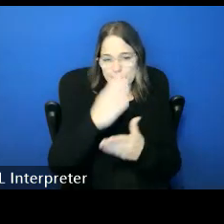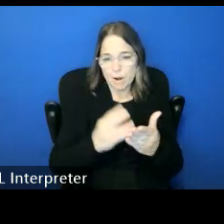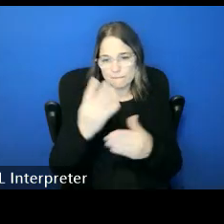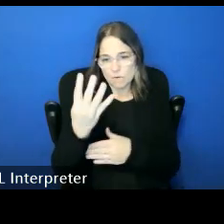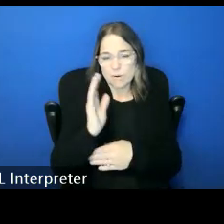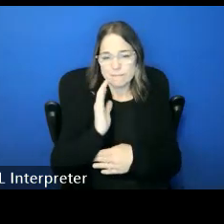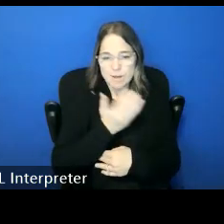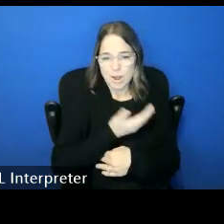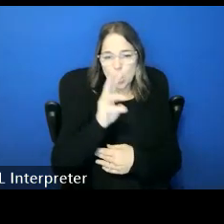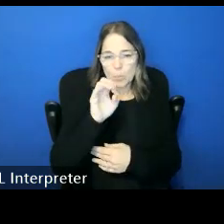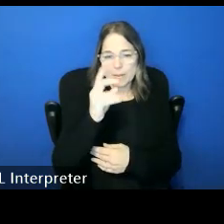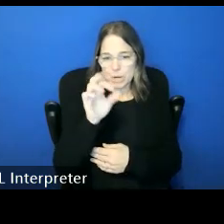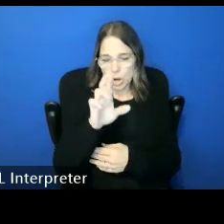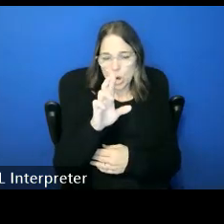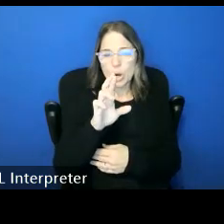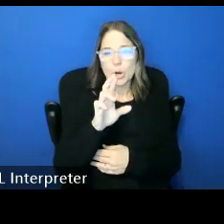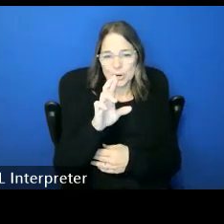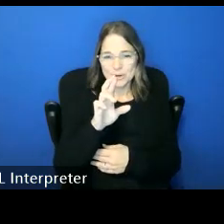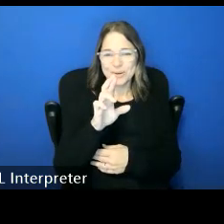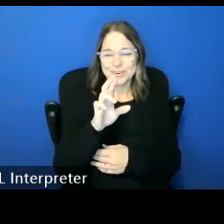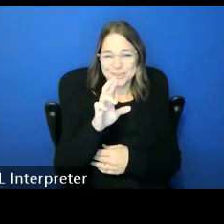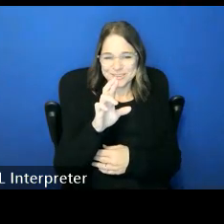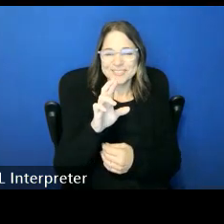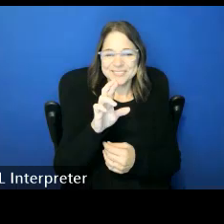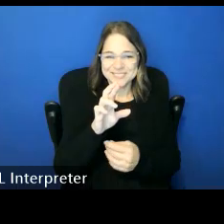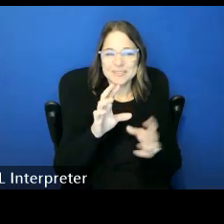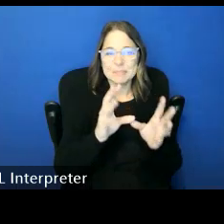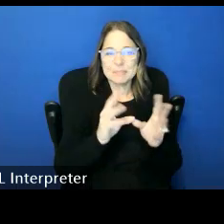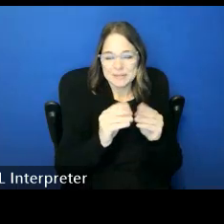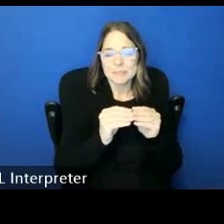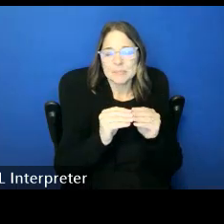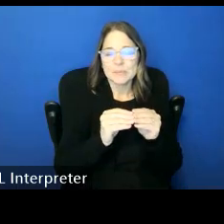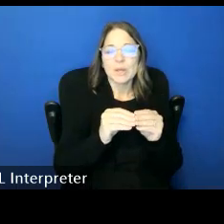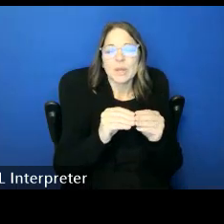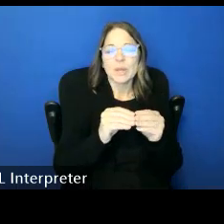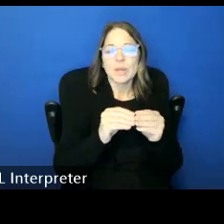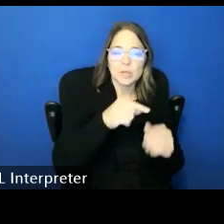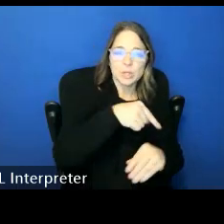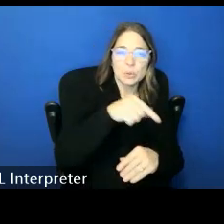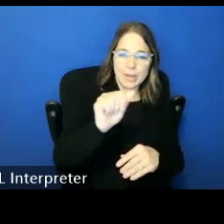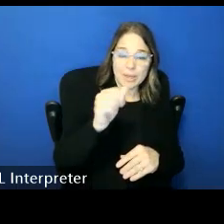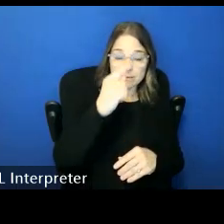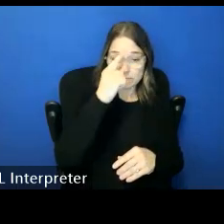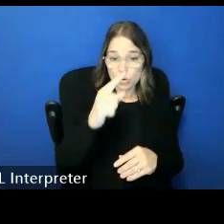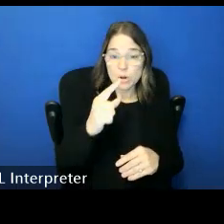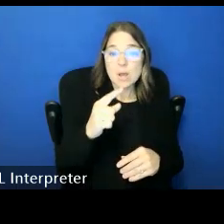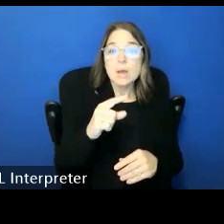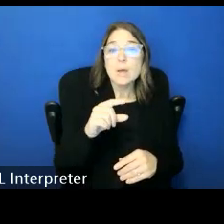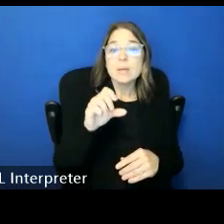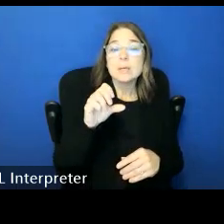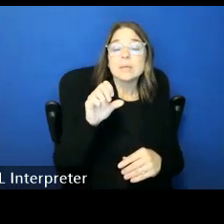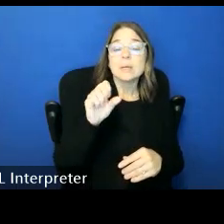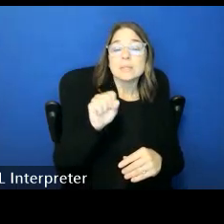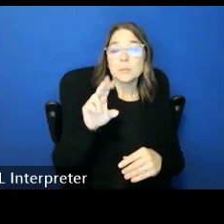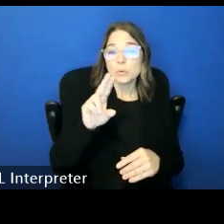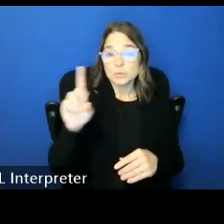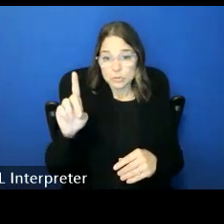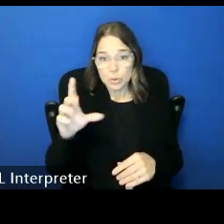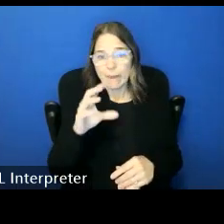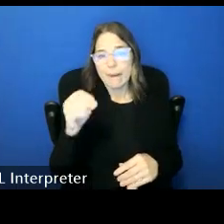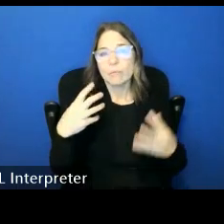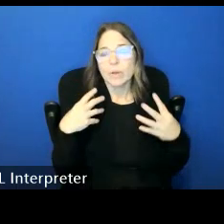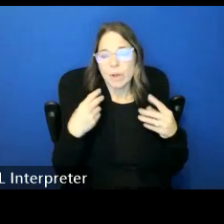of our webinar series. This will be a community Q&A on substance use and recovery, and we'll be joined by members of